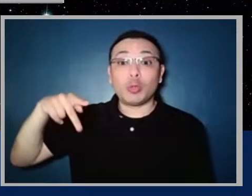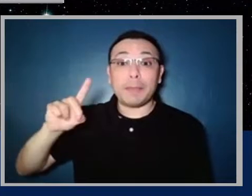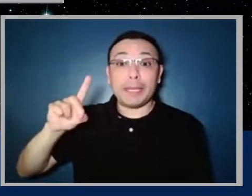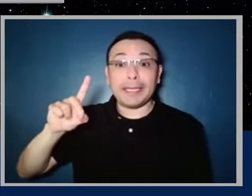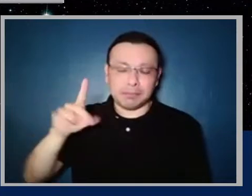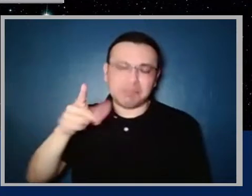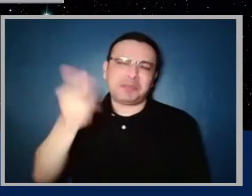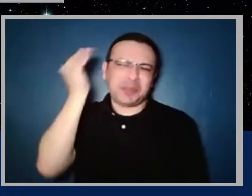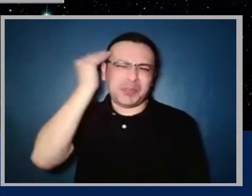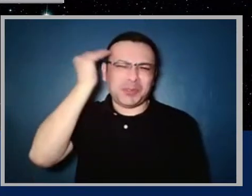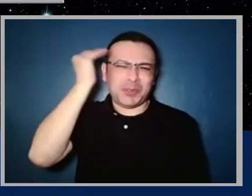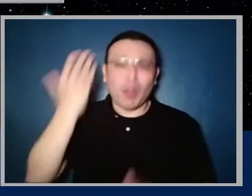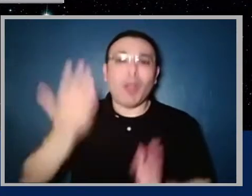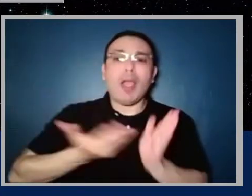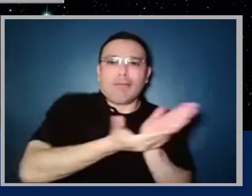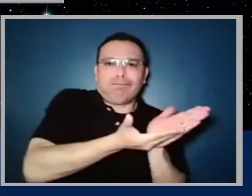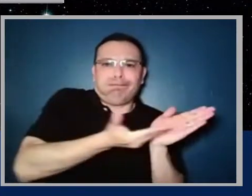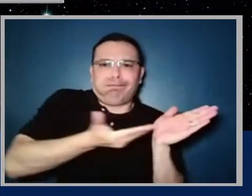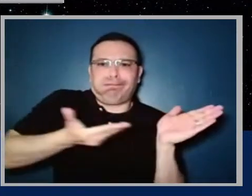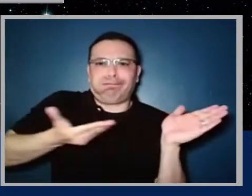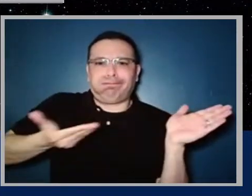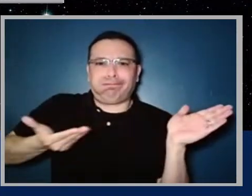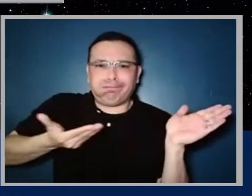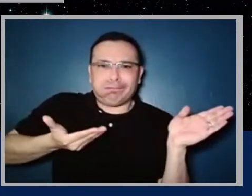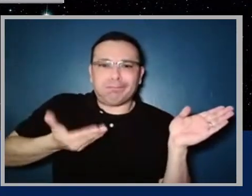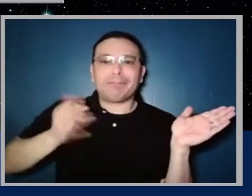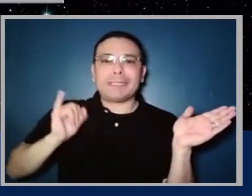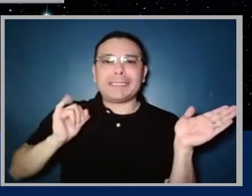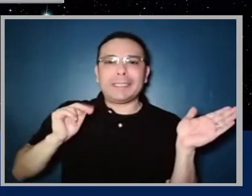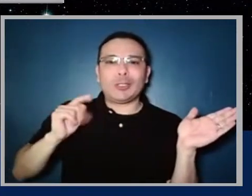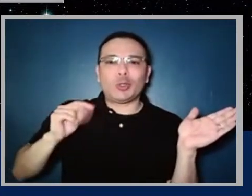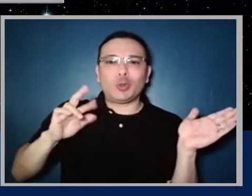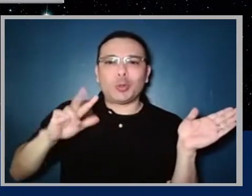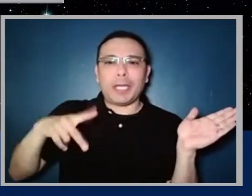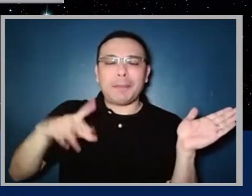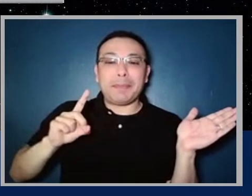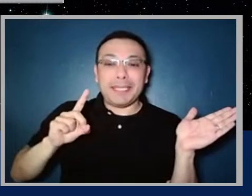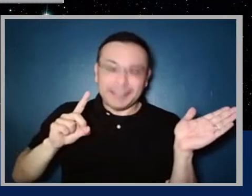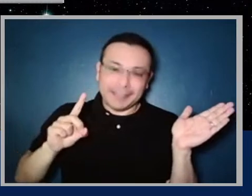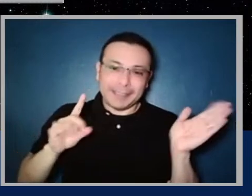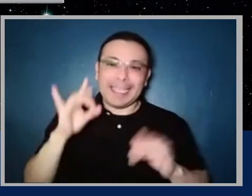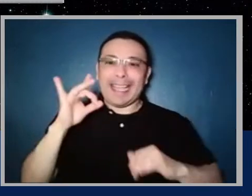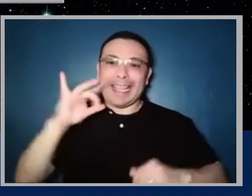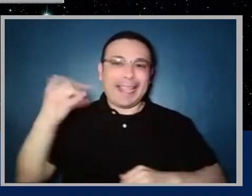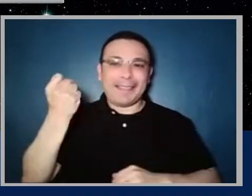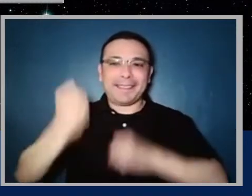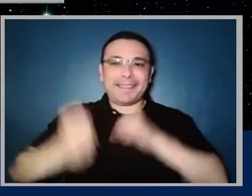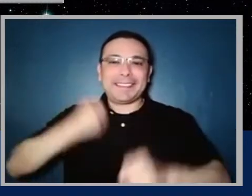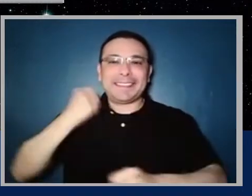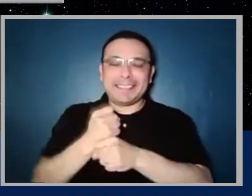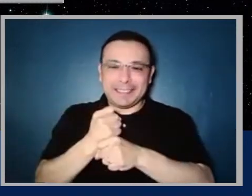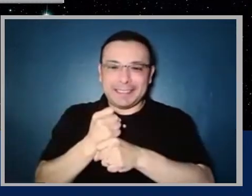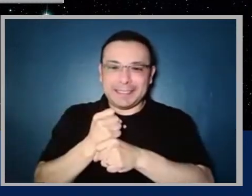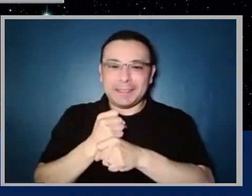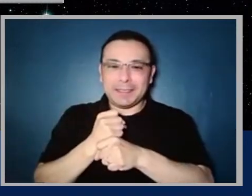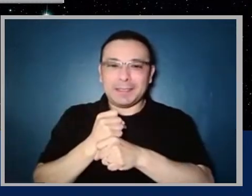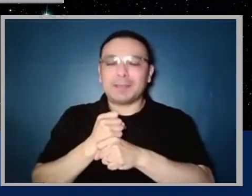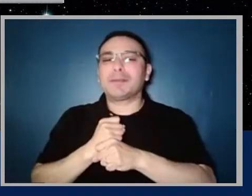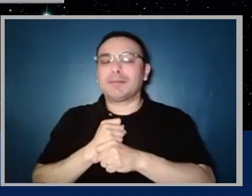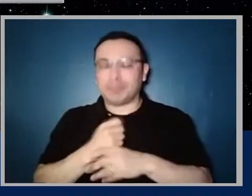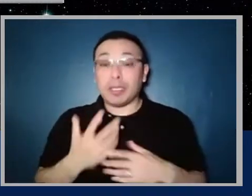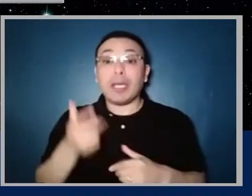course, the former U.S.S. Intrepid, which is celebrating its 80th commissioning anniversary this year. So it was constructed